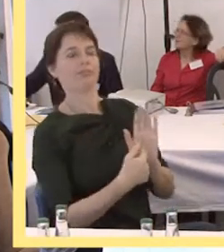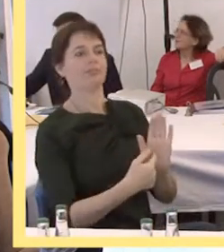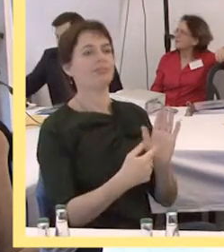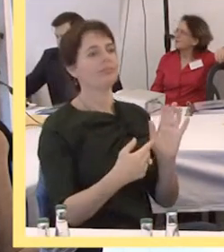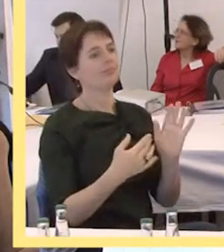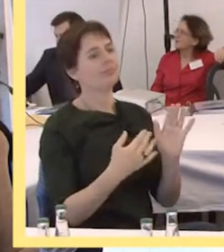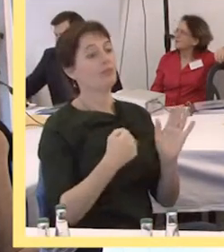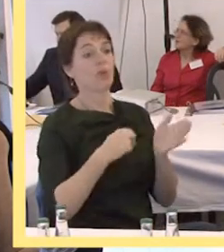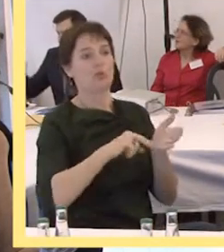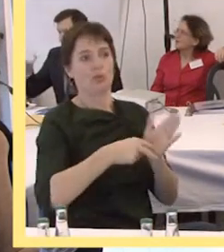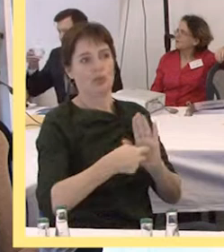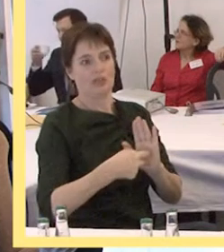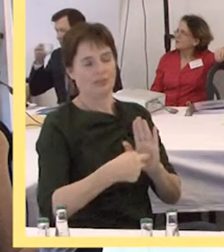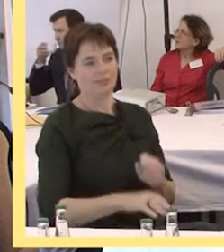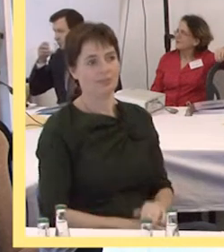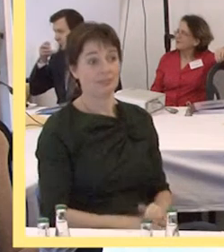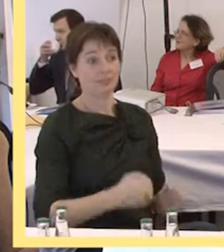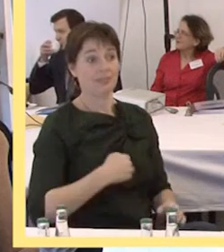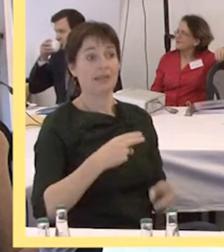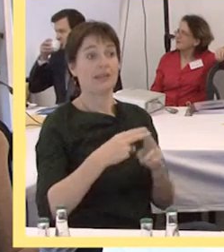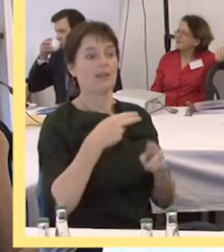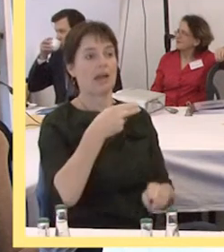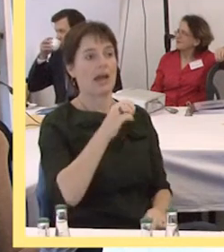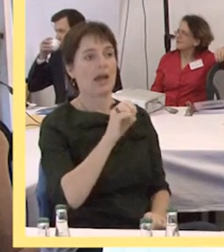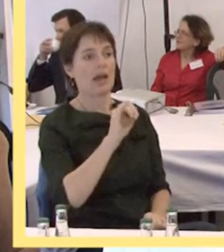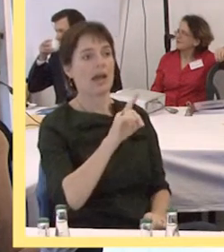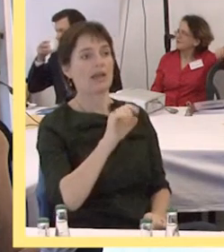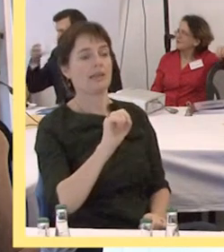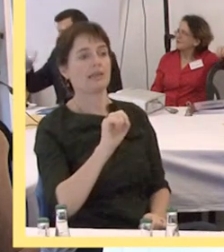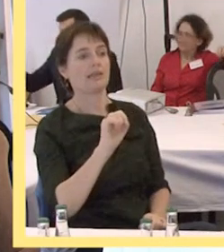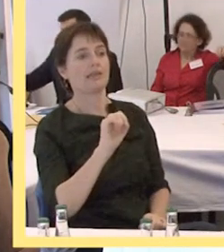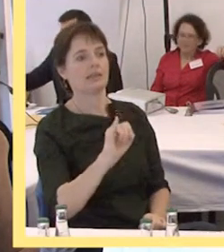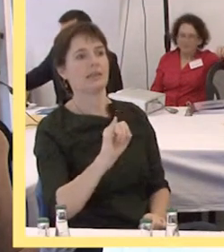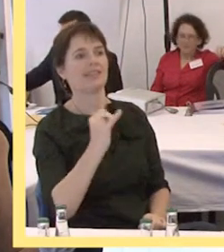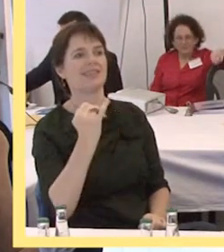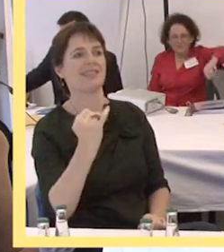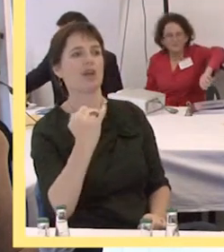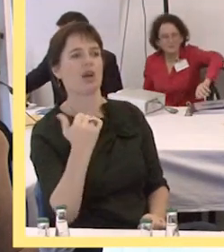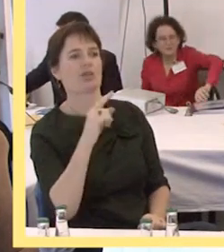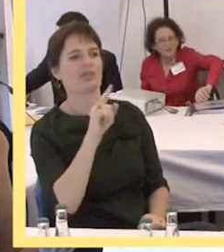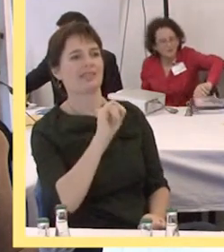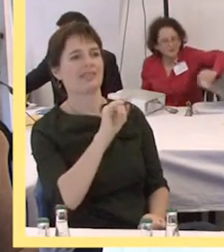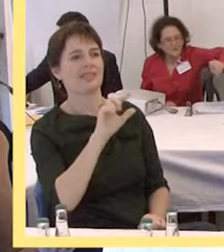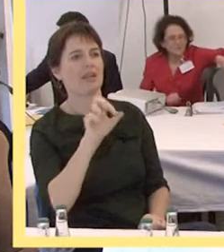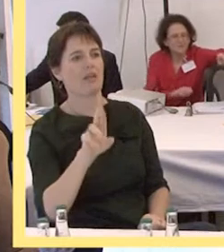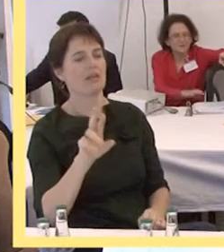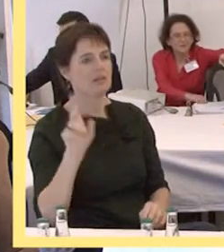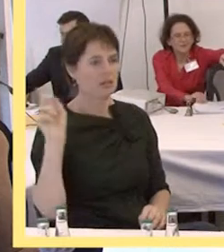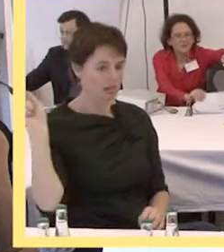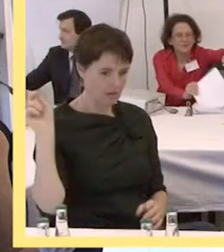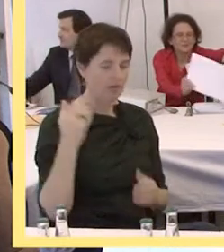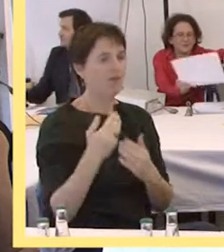this project here. My name is Heidi Siller. This is my colleague Ruth Wager. We are from the University of